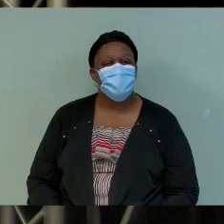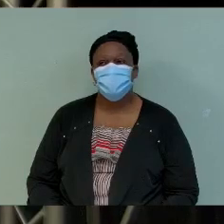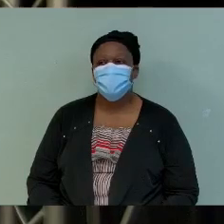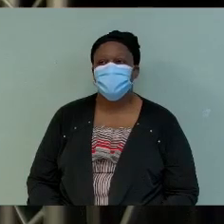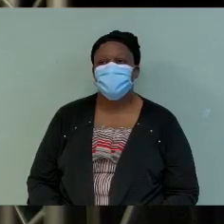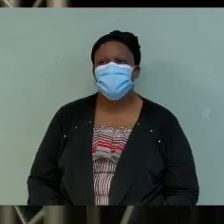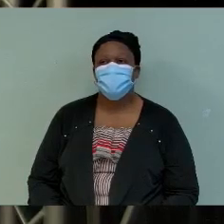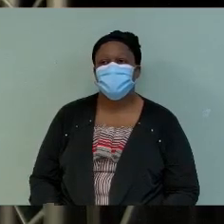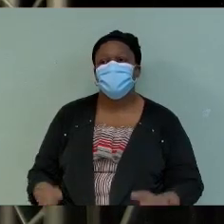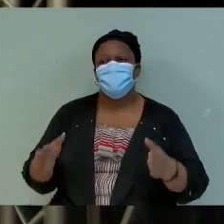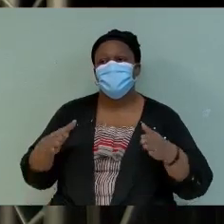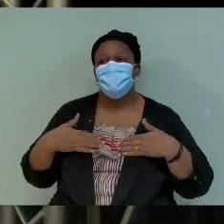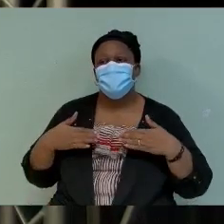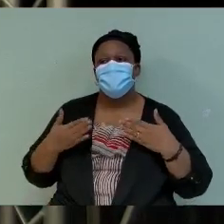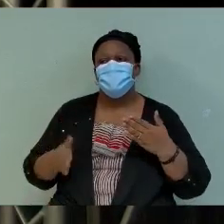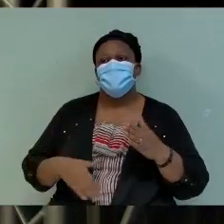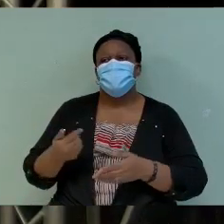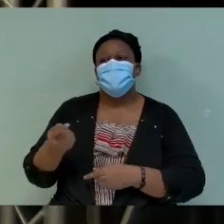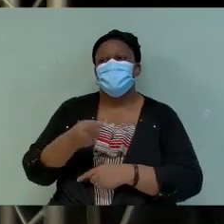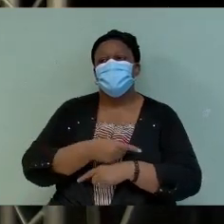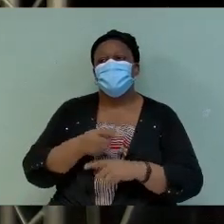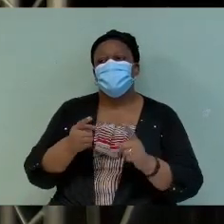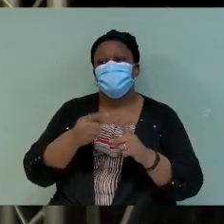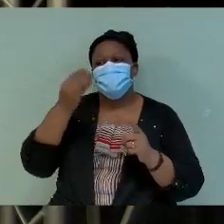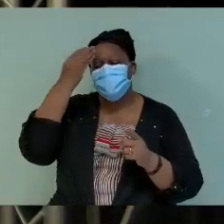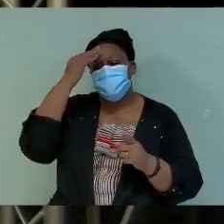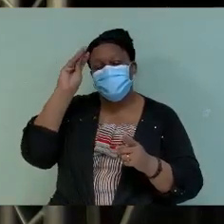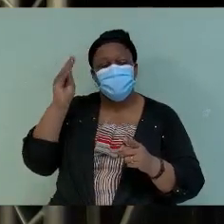And may you live to see many more.